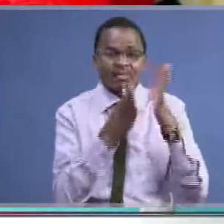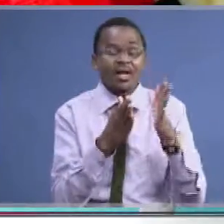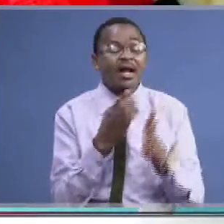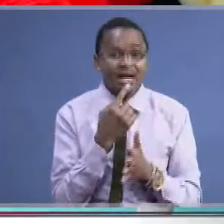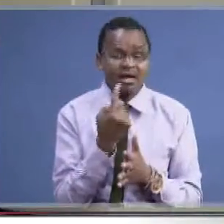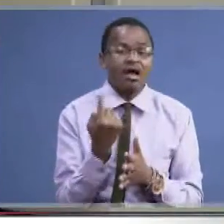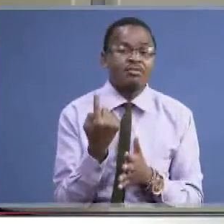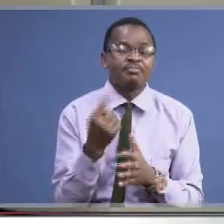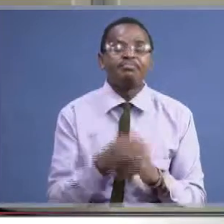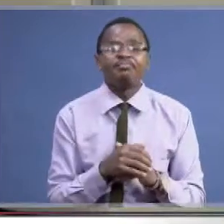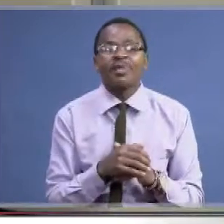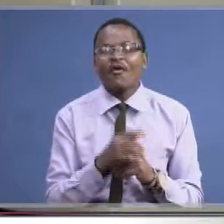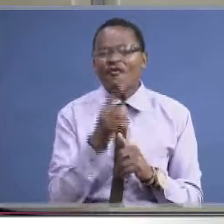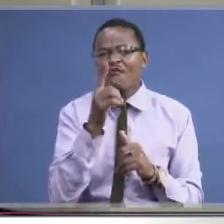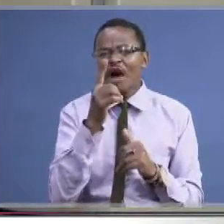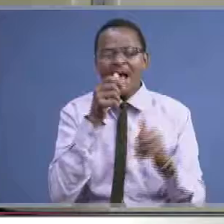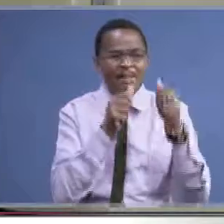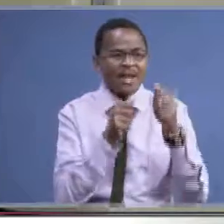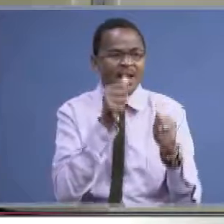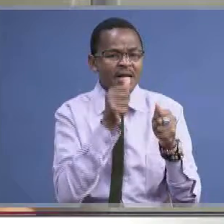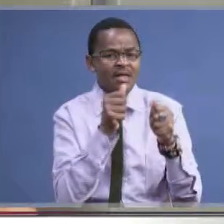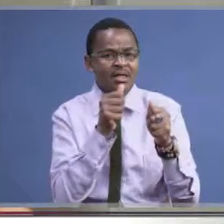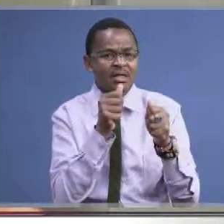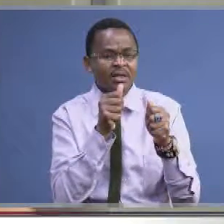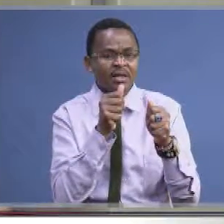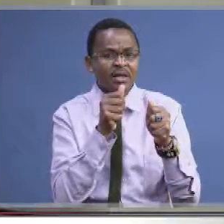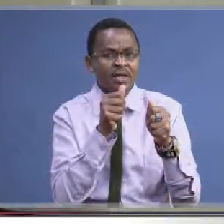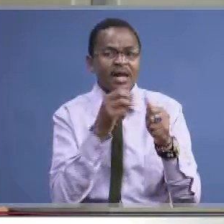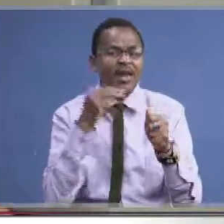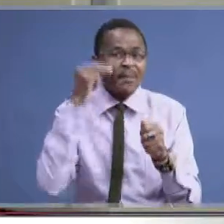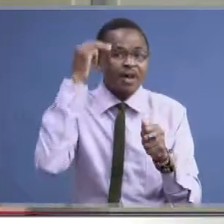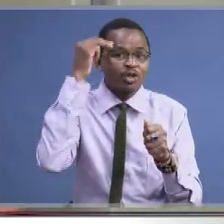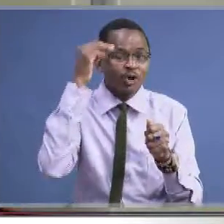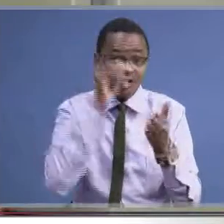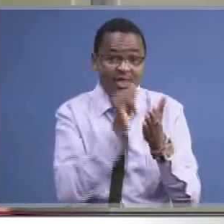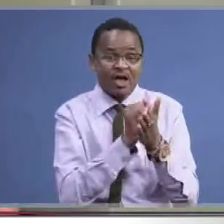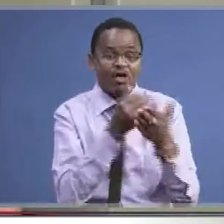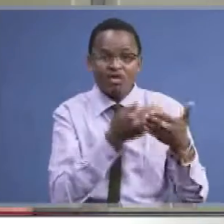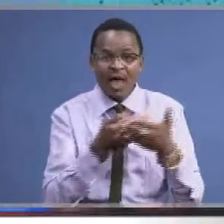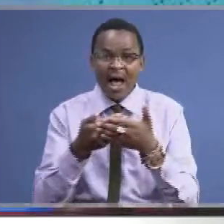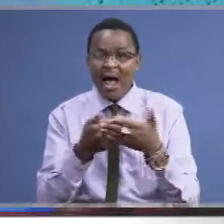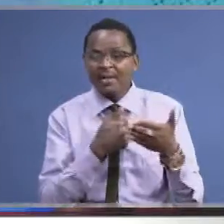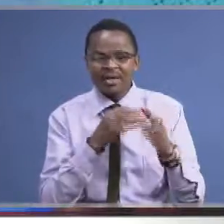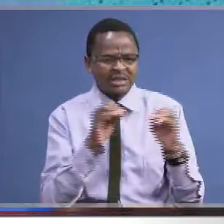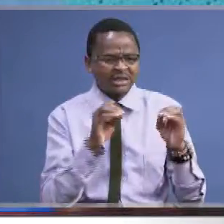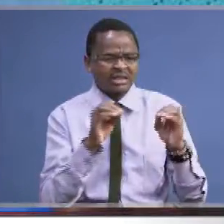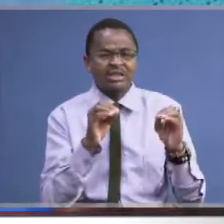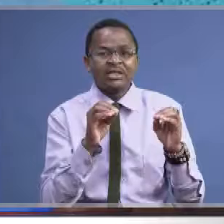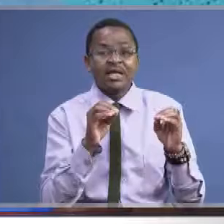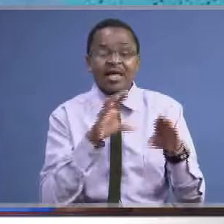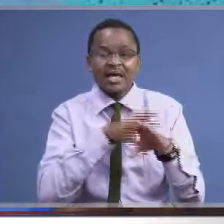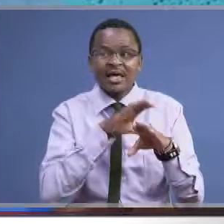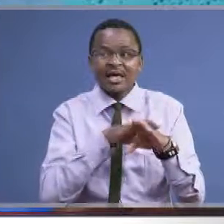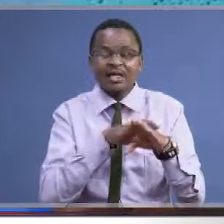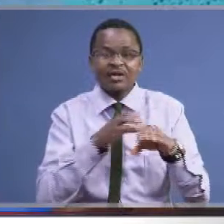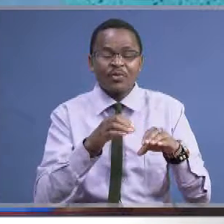us. The first milk also is heals, or rather matures, the gut of the baby, because the baby has not been taking anything. They get immunity